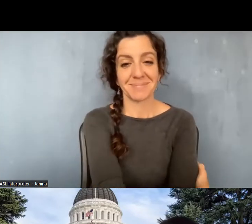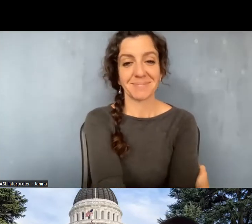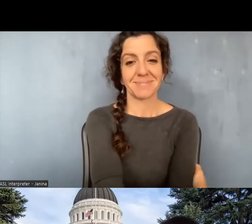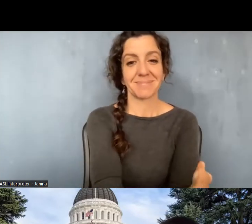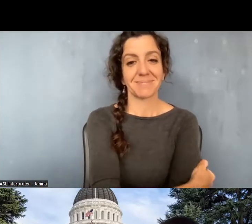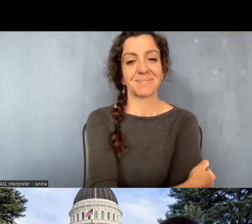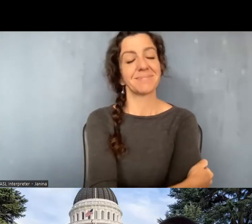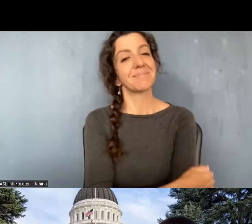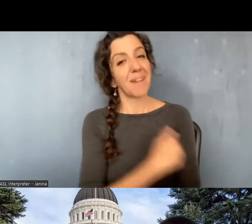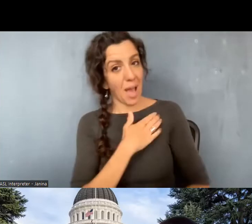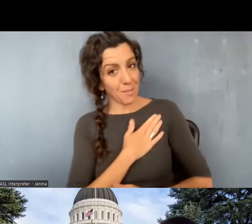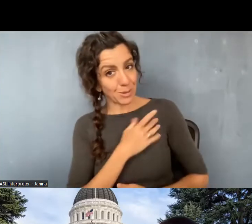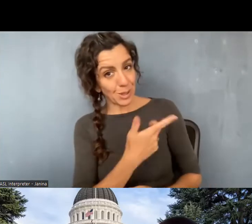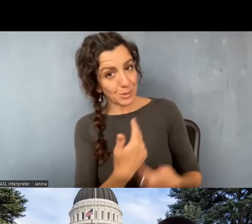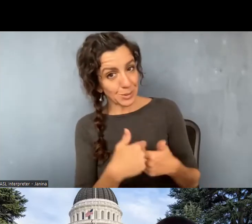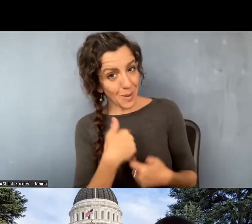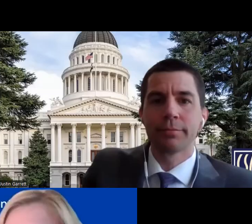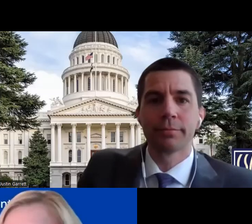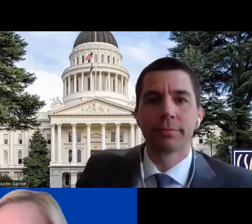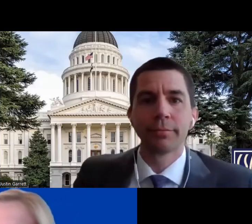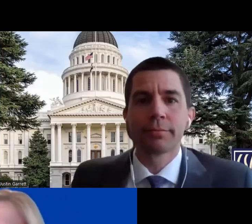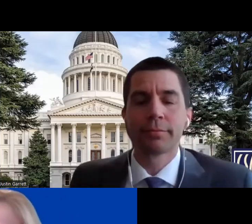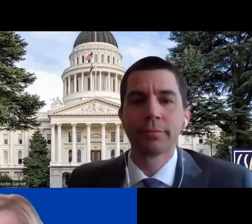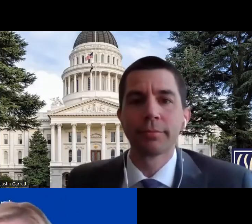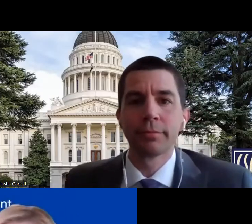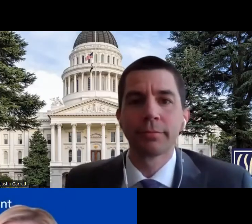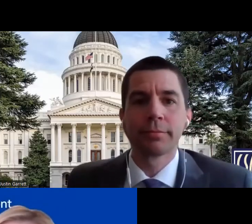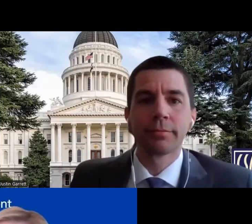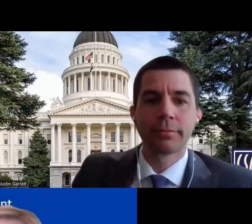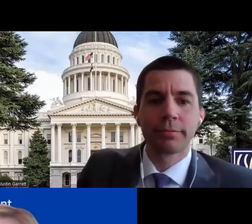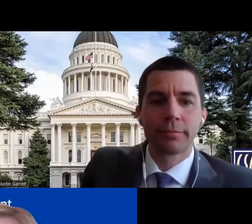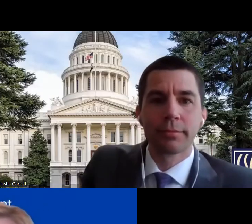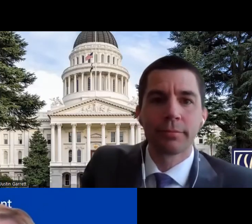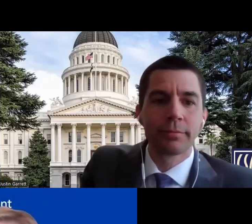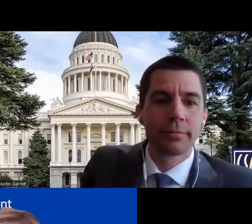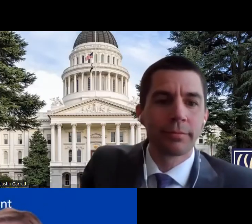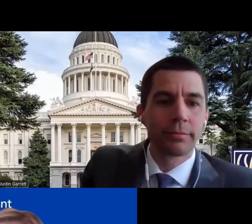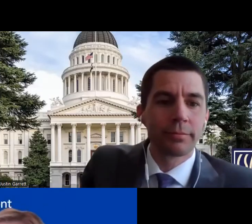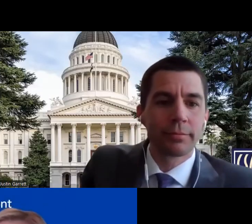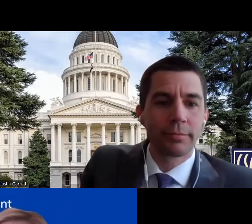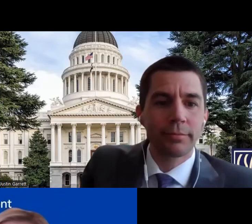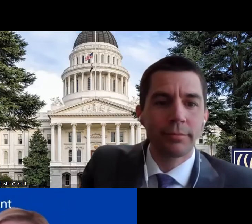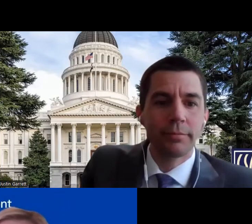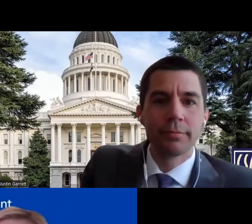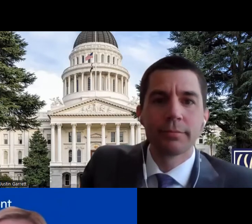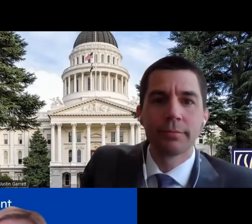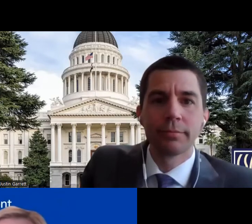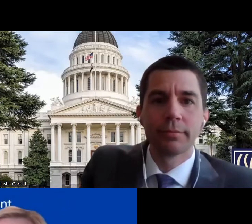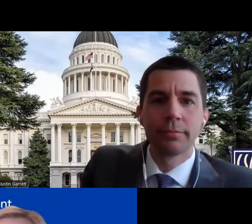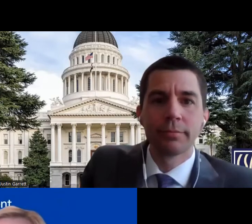I appreciate you joining us, Justin, and to Ellen, Michael, Christina, and Justin, thank you